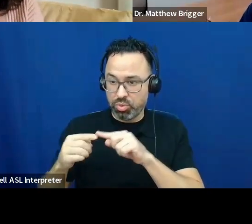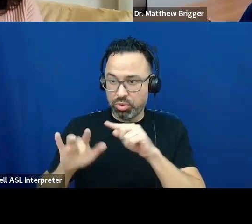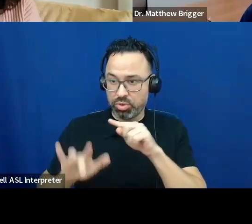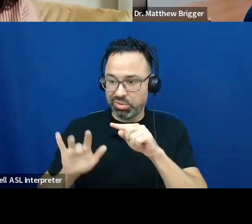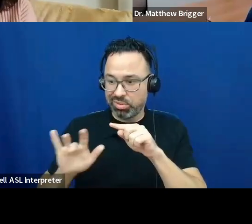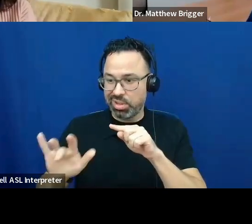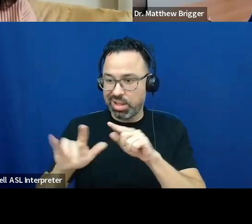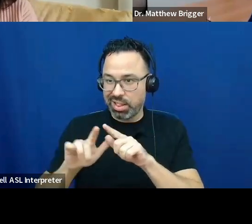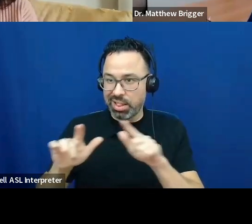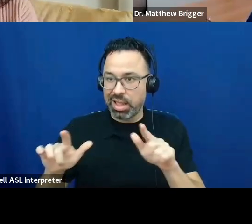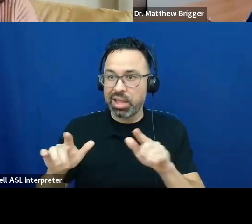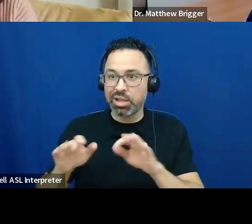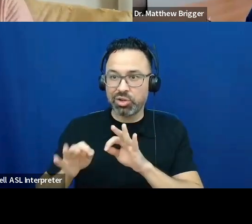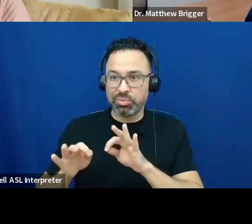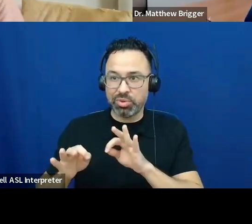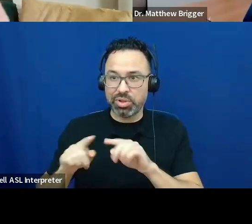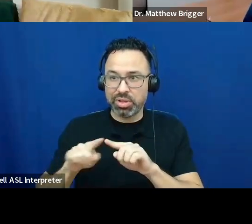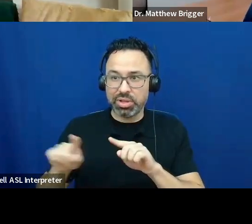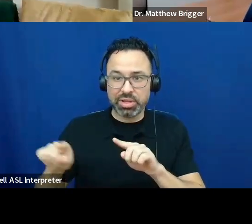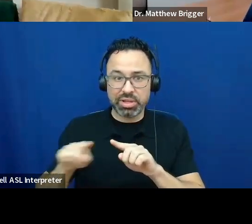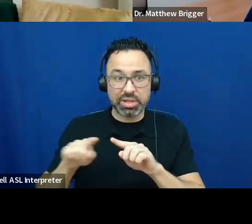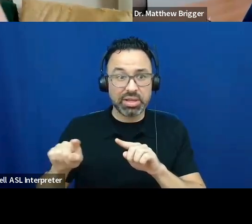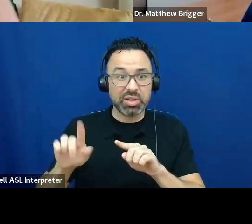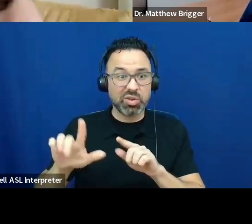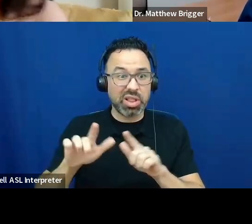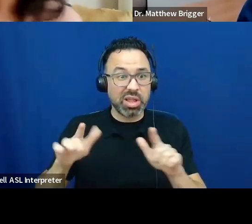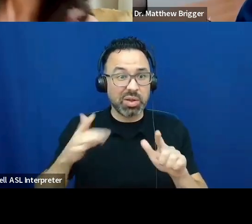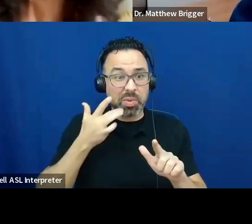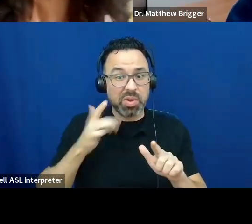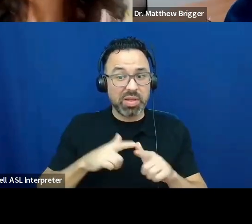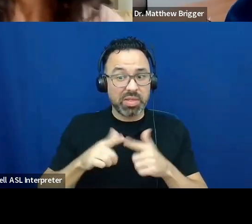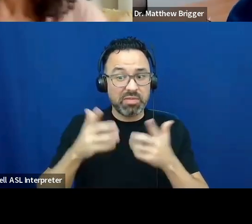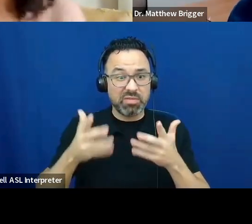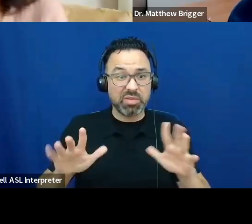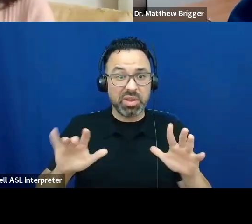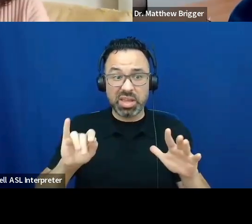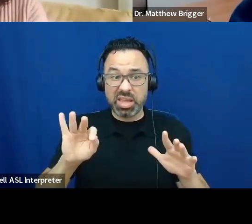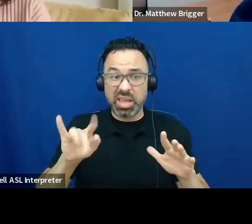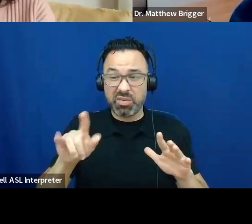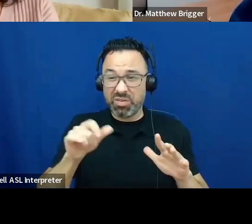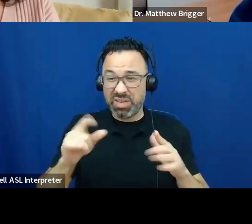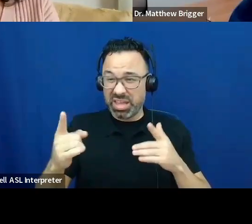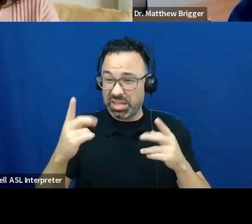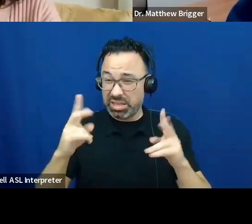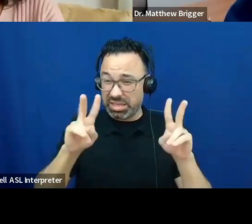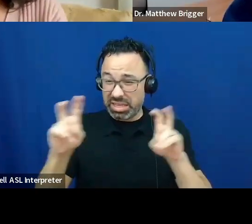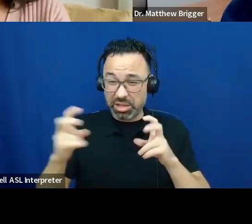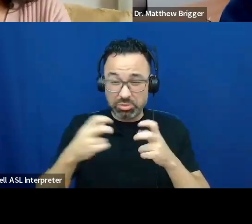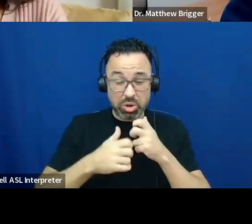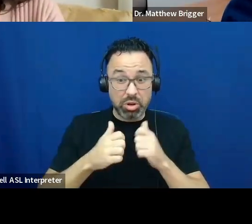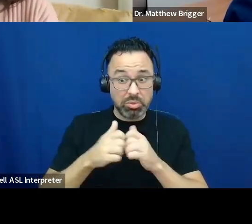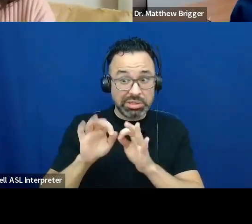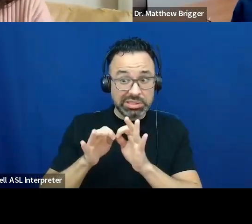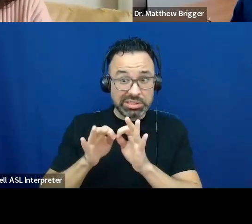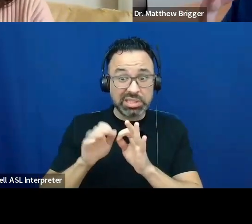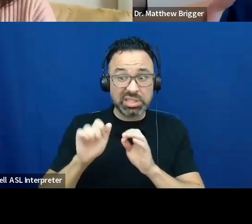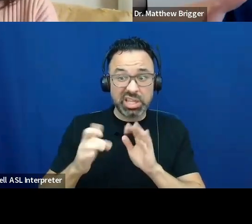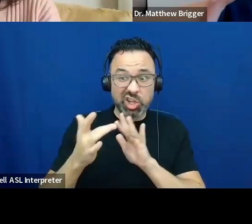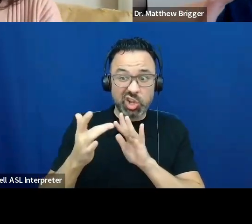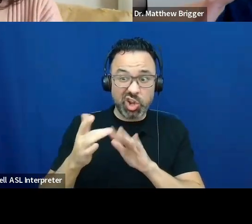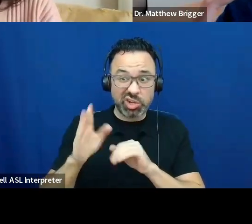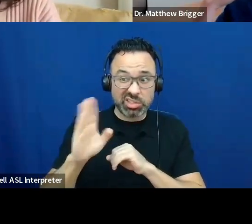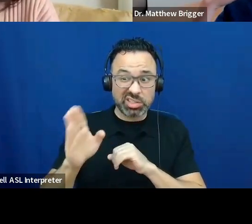Interpretation, choose the channel of your language of preference, and click Done. If you have any issues with interpretation, please contact either of the